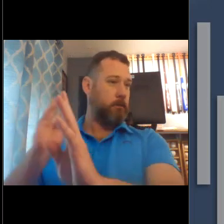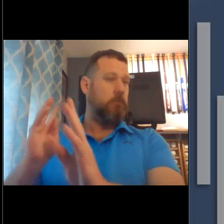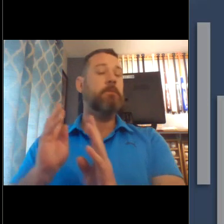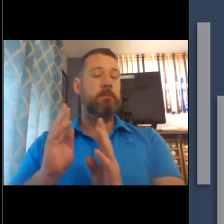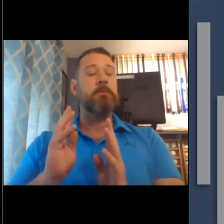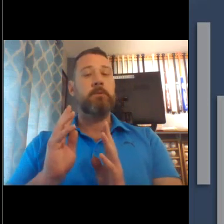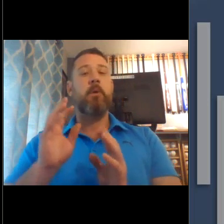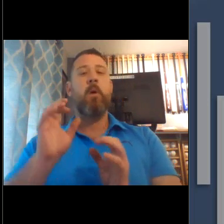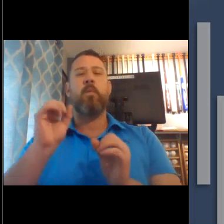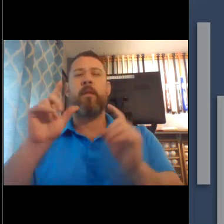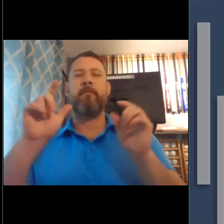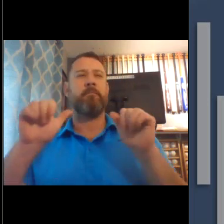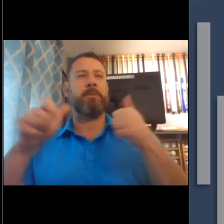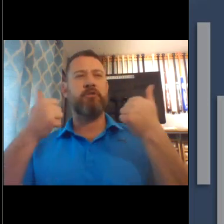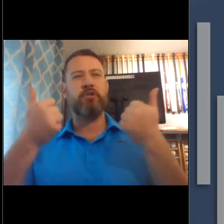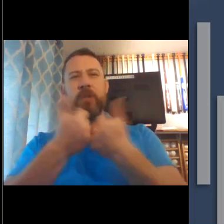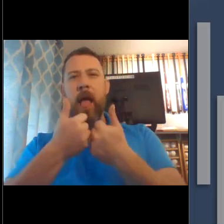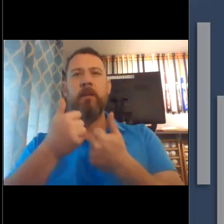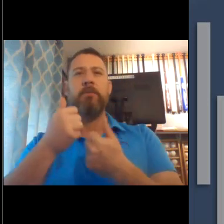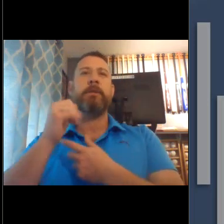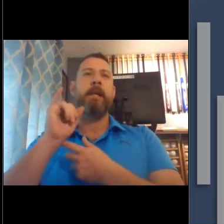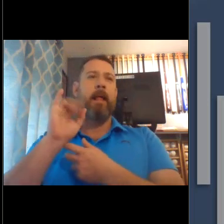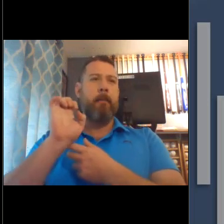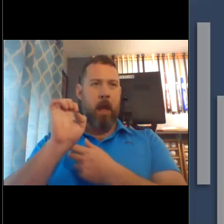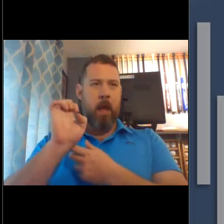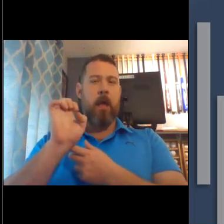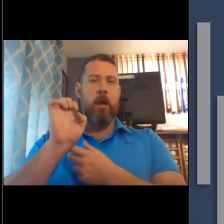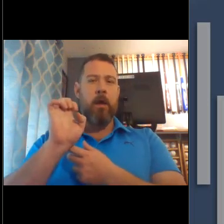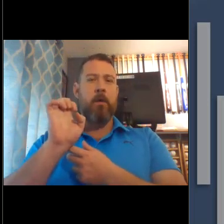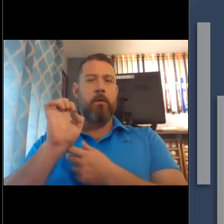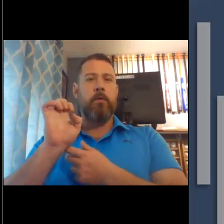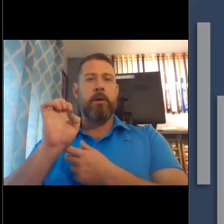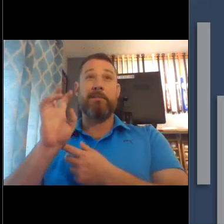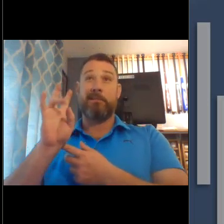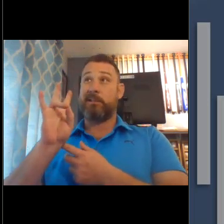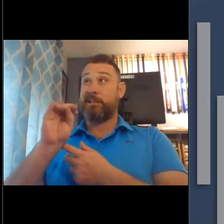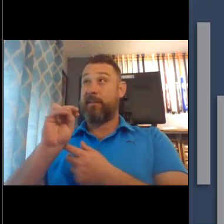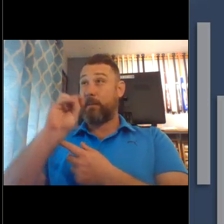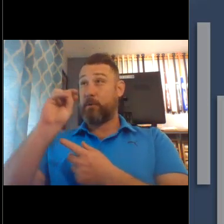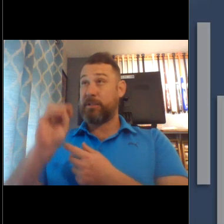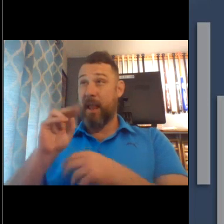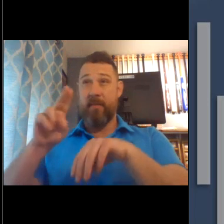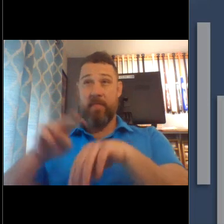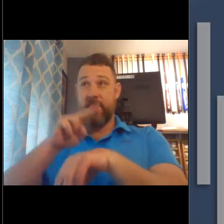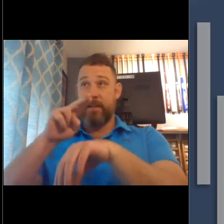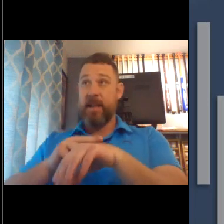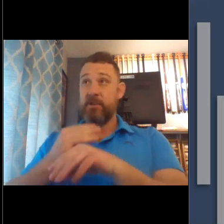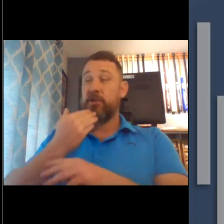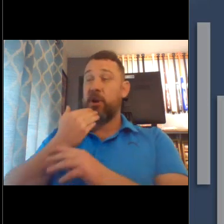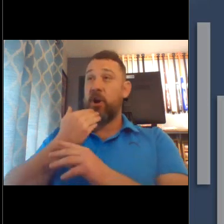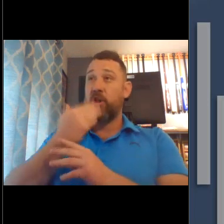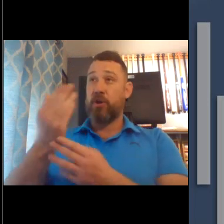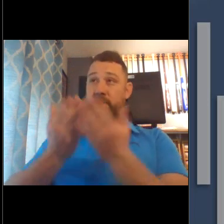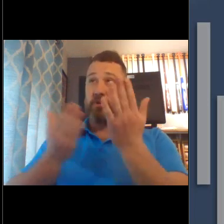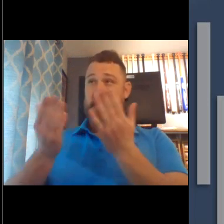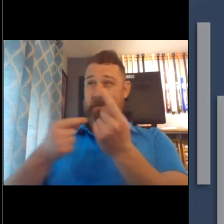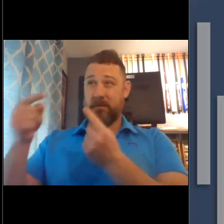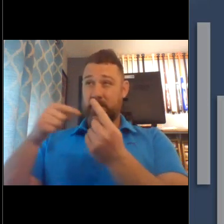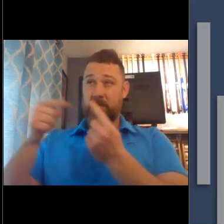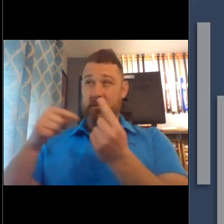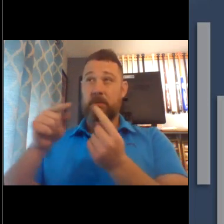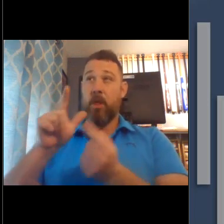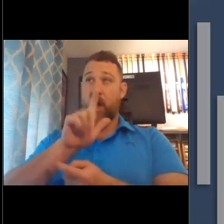biggest challenges we have in the Inland Empire is the fact that 70% of the nation's goods coming in and out of the ports of LA and Long Beach flow through